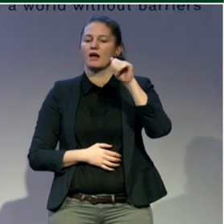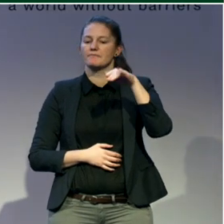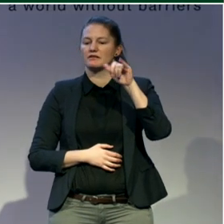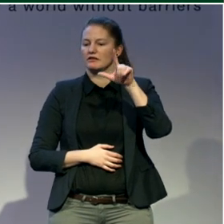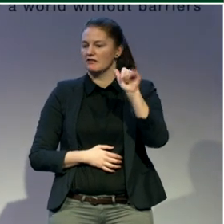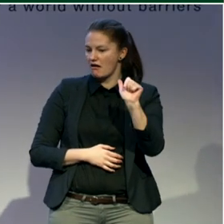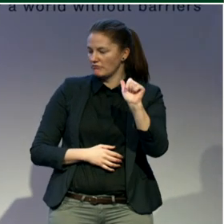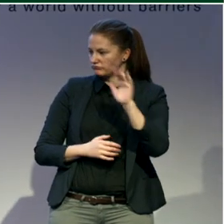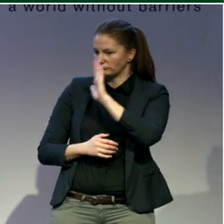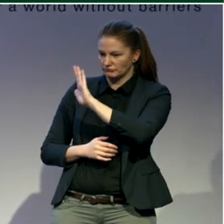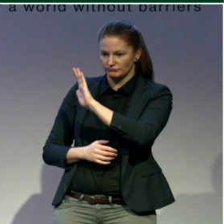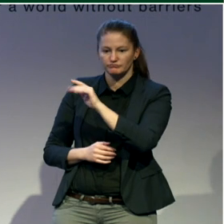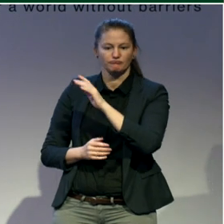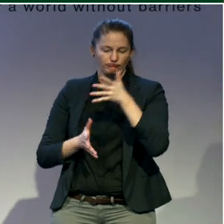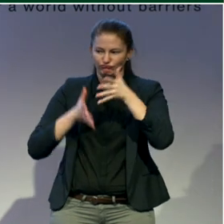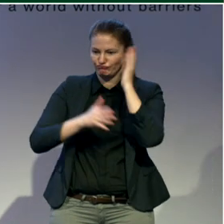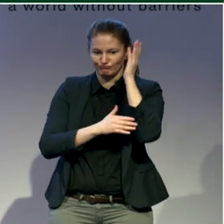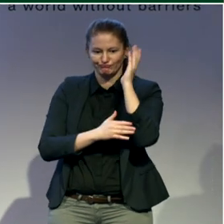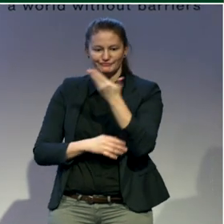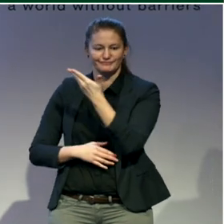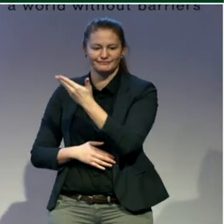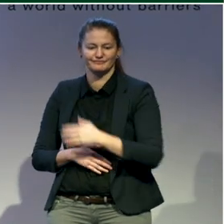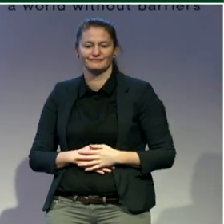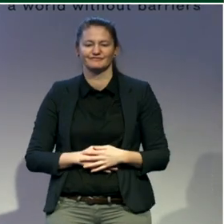You have wish. This? Yeah. No.